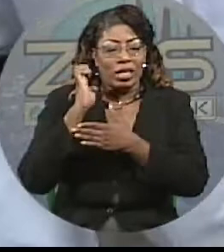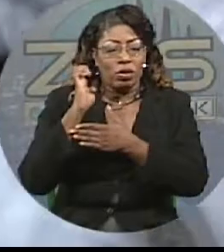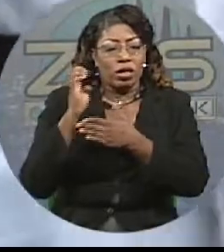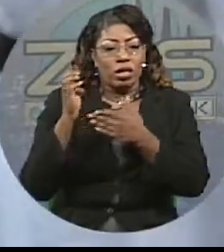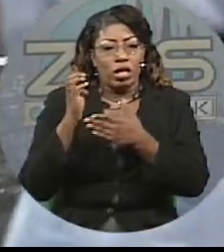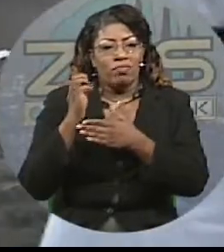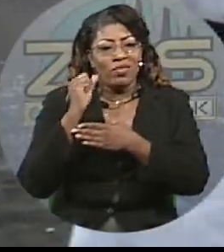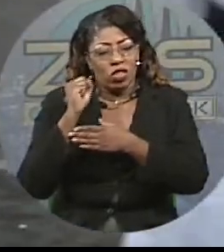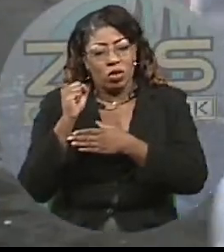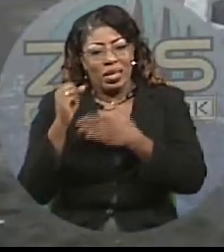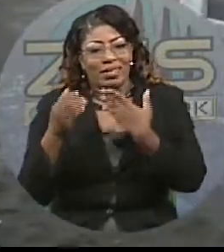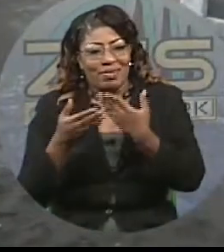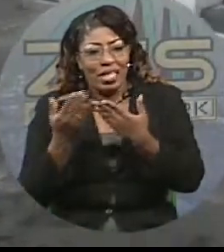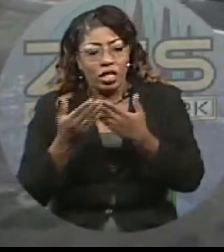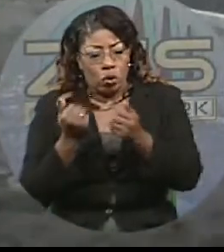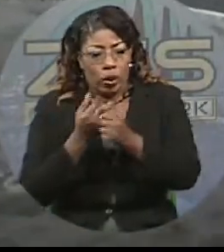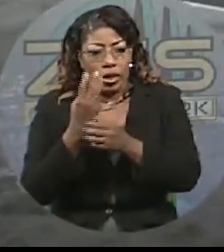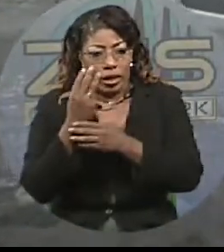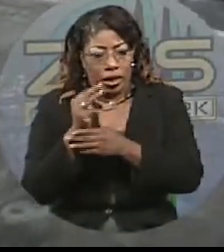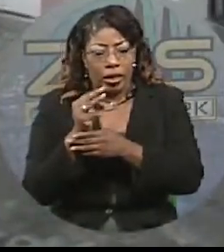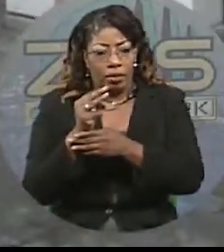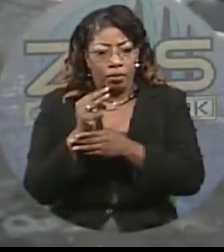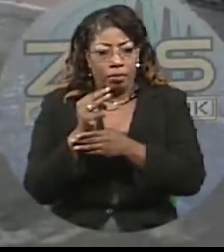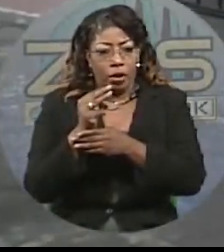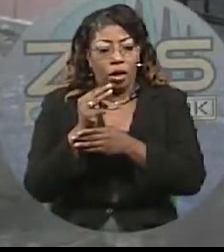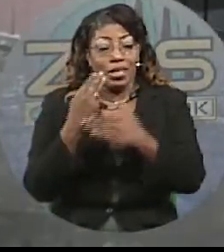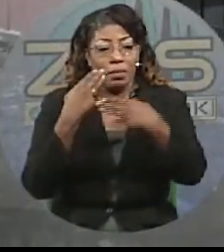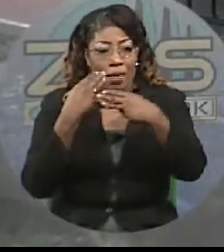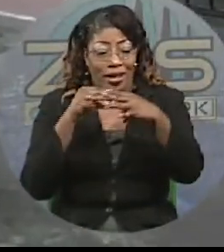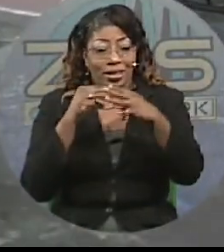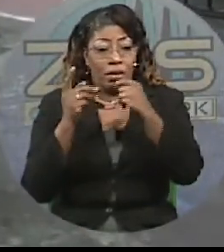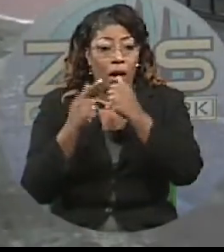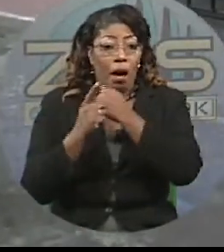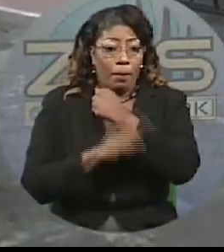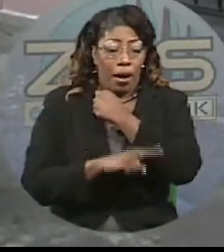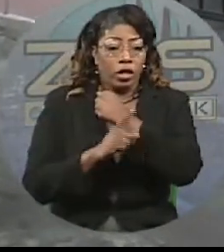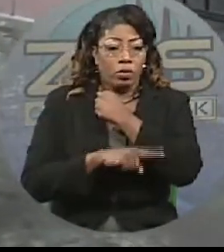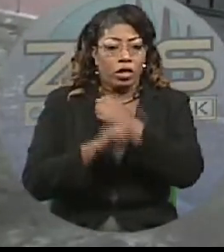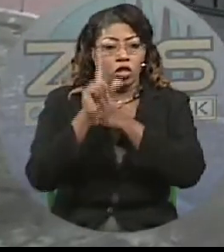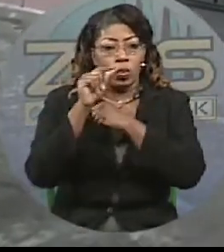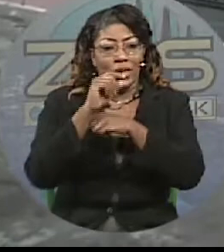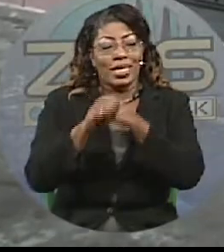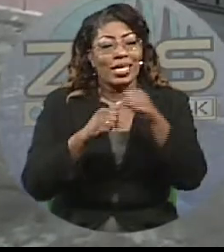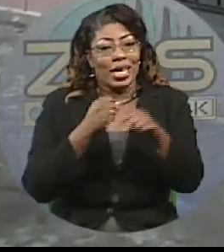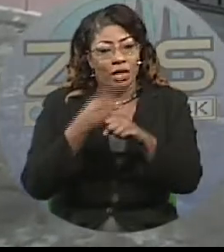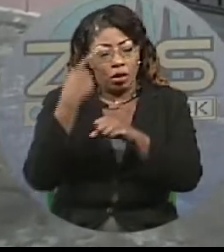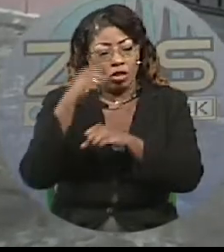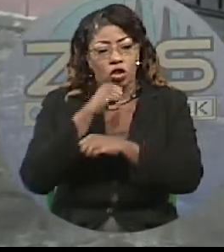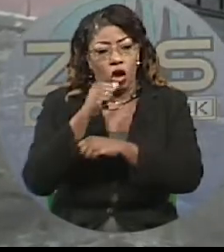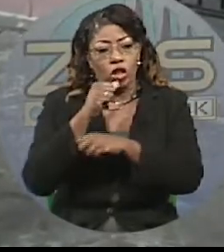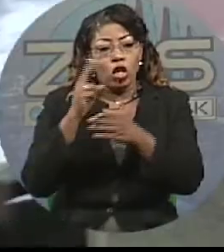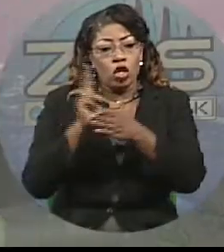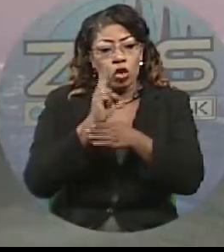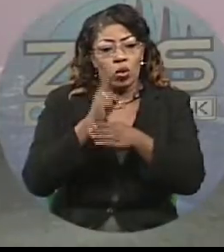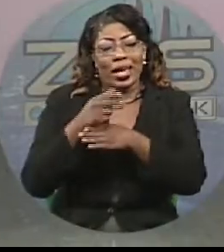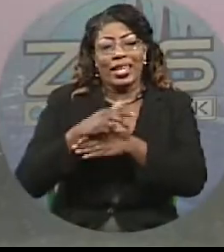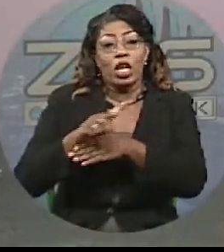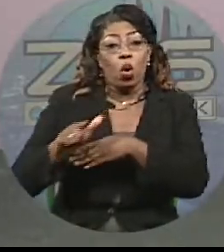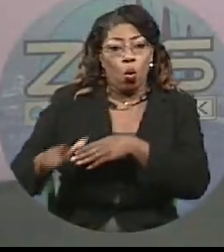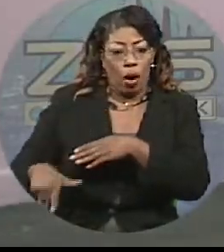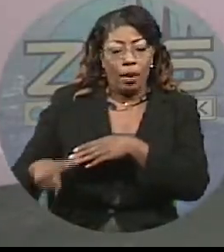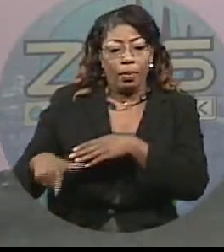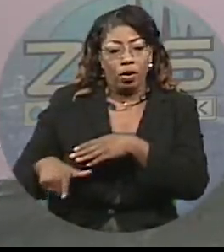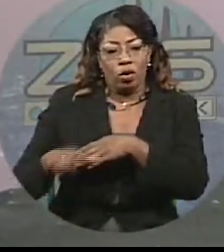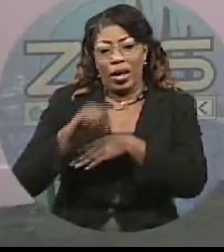as the maximum penalty for the offense is 20 years. However, she indicated that he did not use a weapon or any other violence during